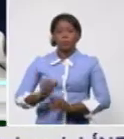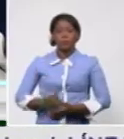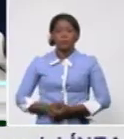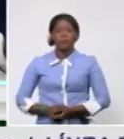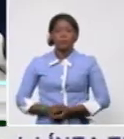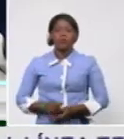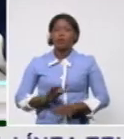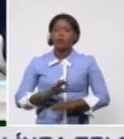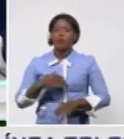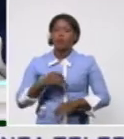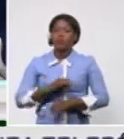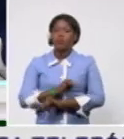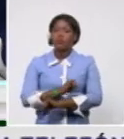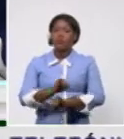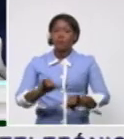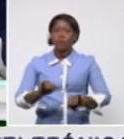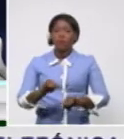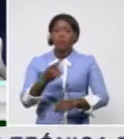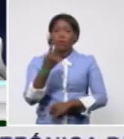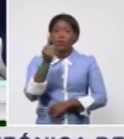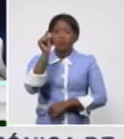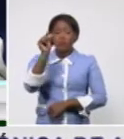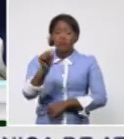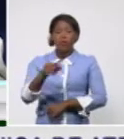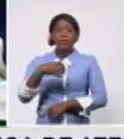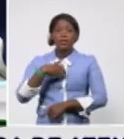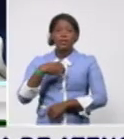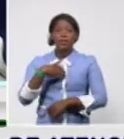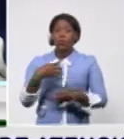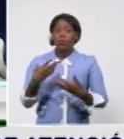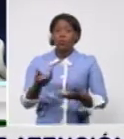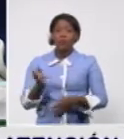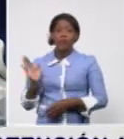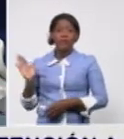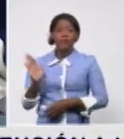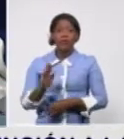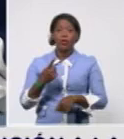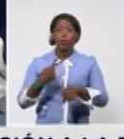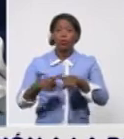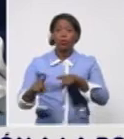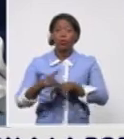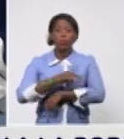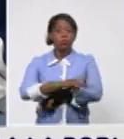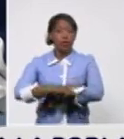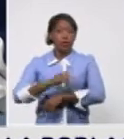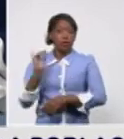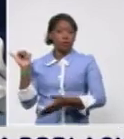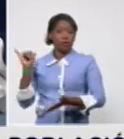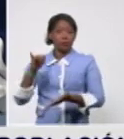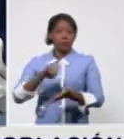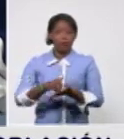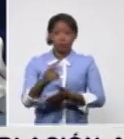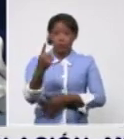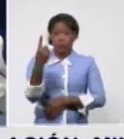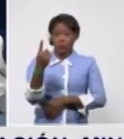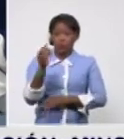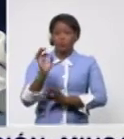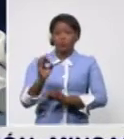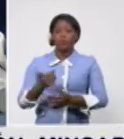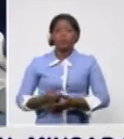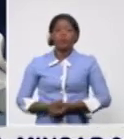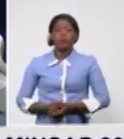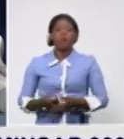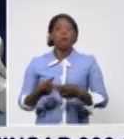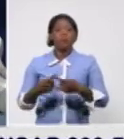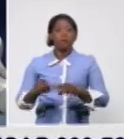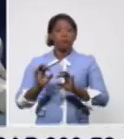Yesterday, one person to have tested positive for the virus contracted it abroad, for a total of